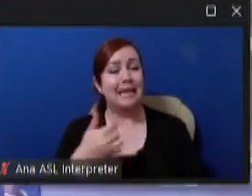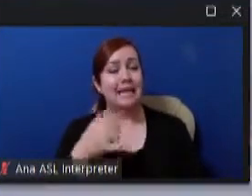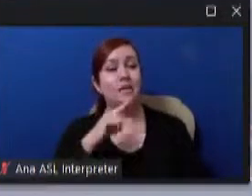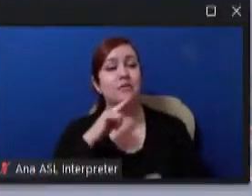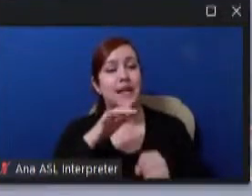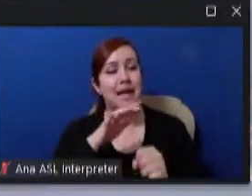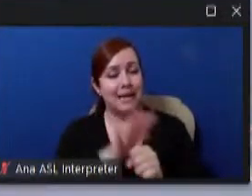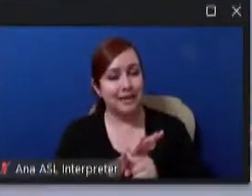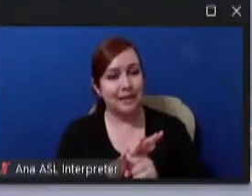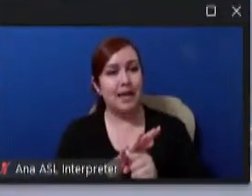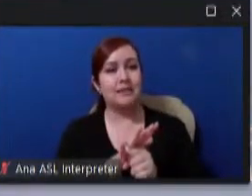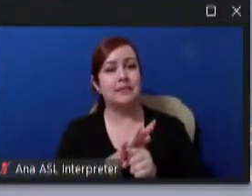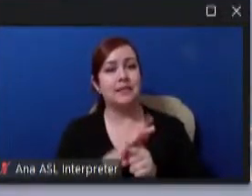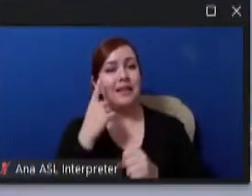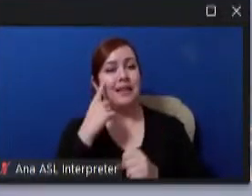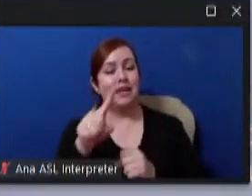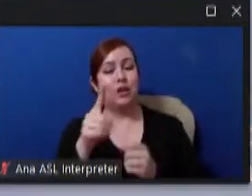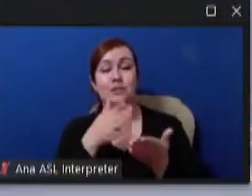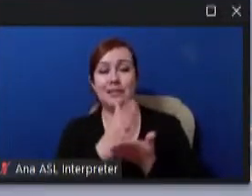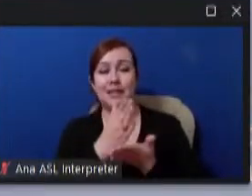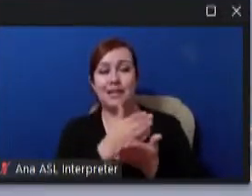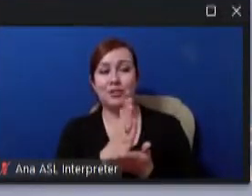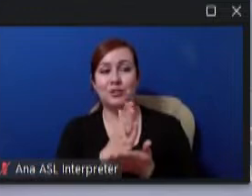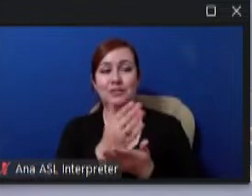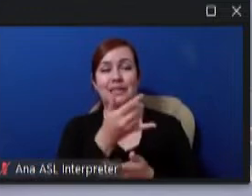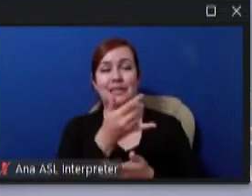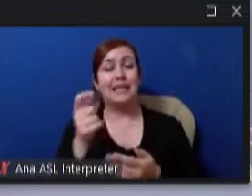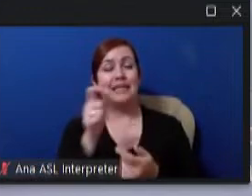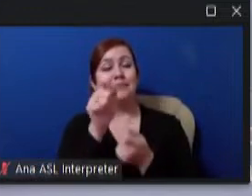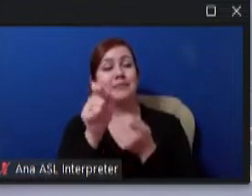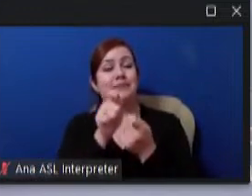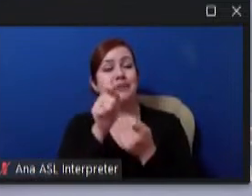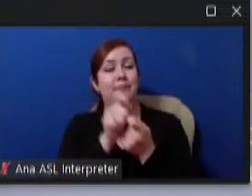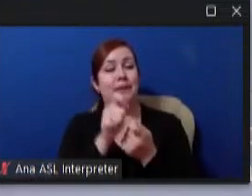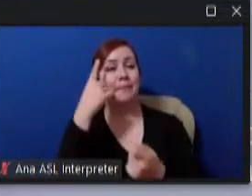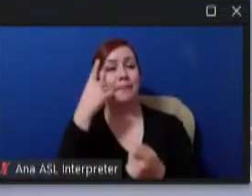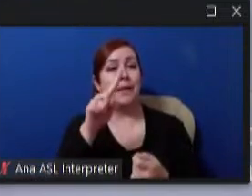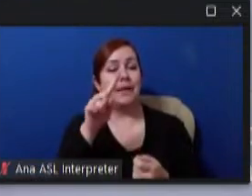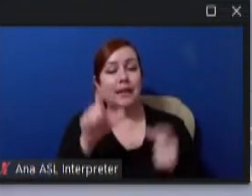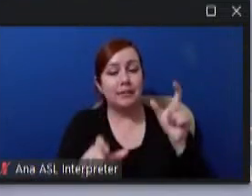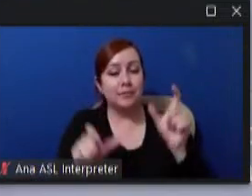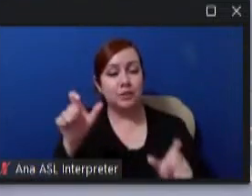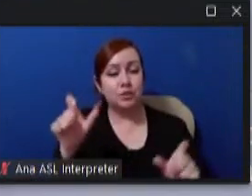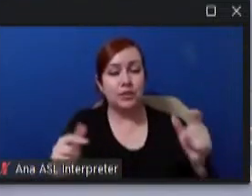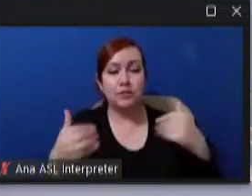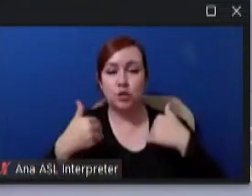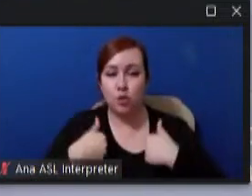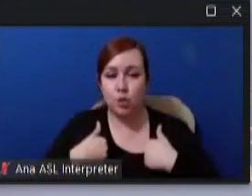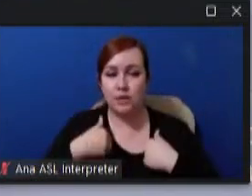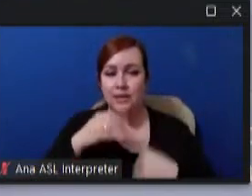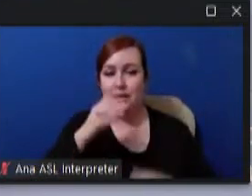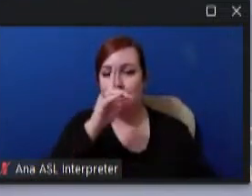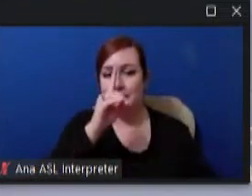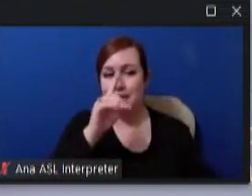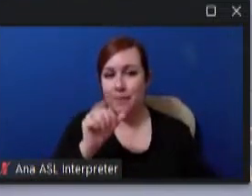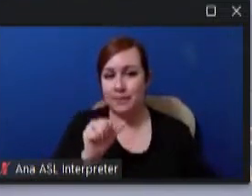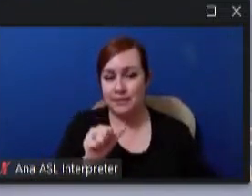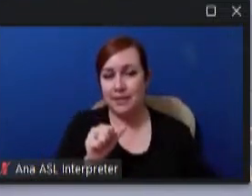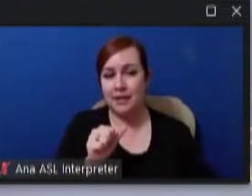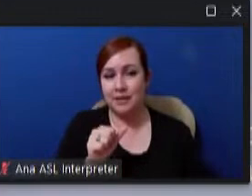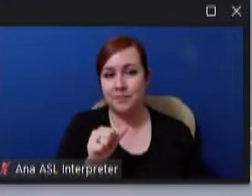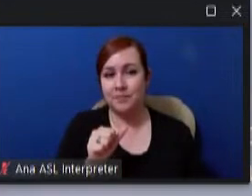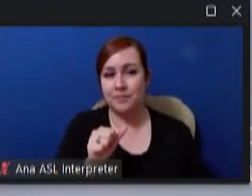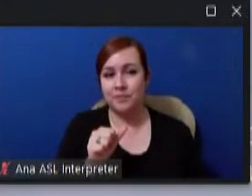As we look at the guarantee of rights, particularly for persons